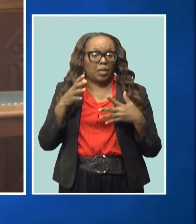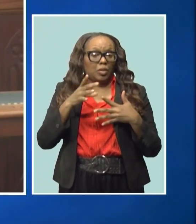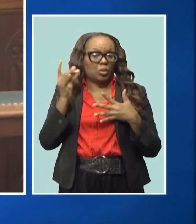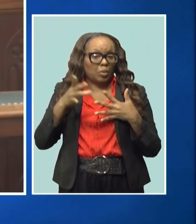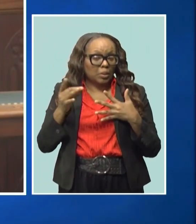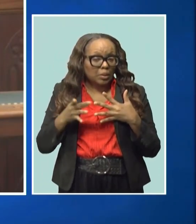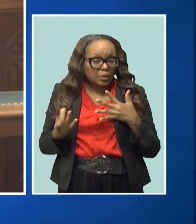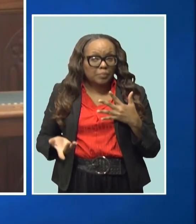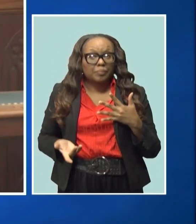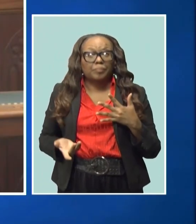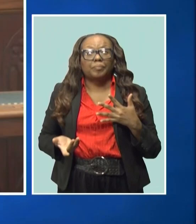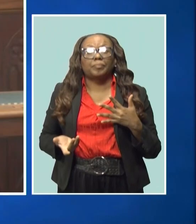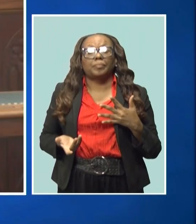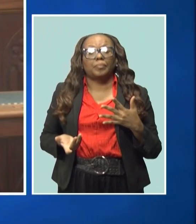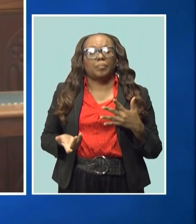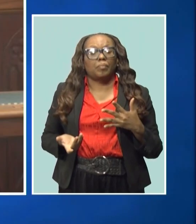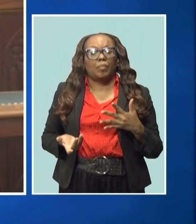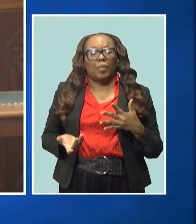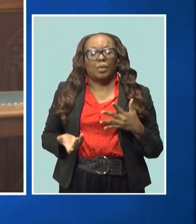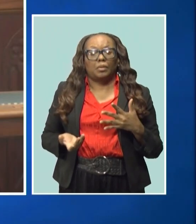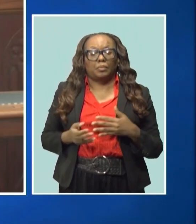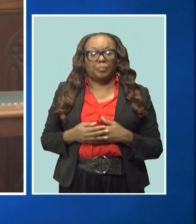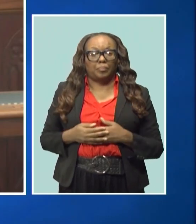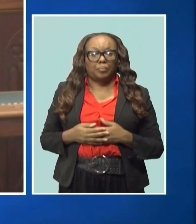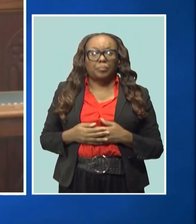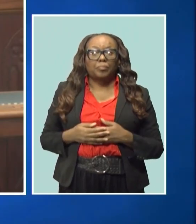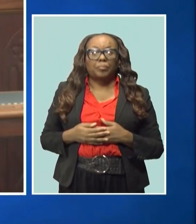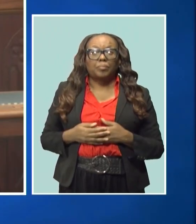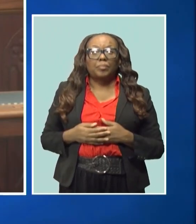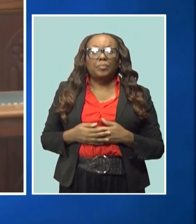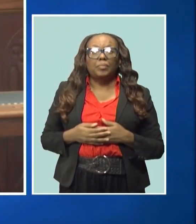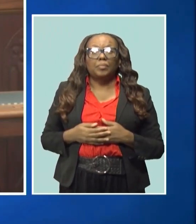have to go before the court and